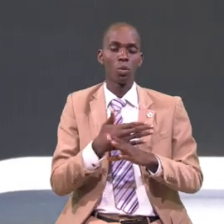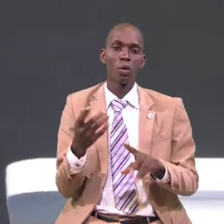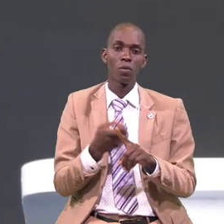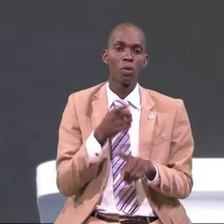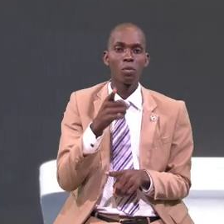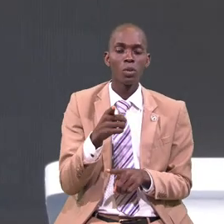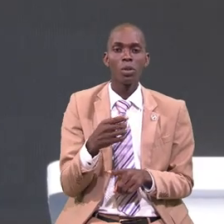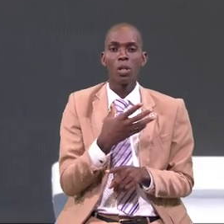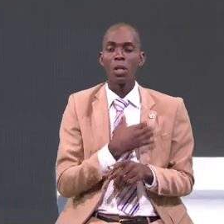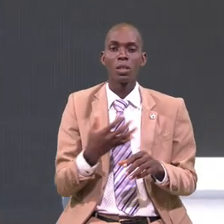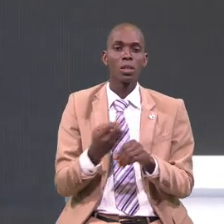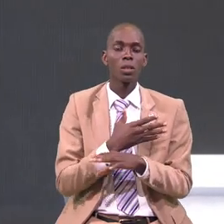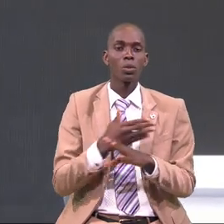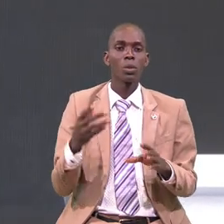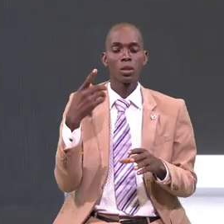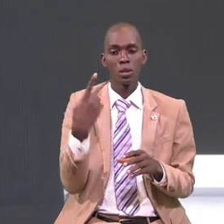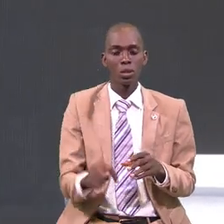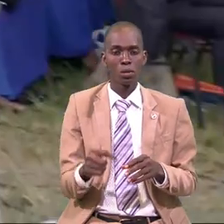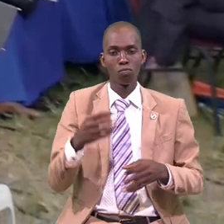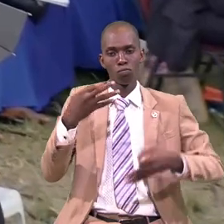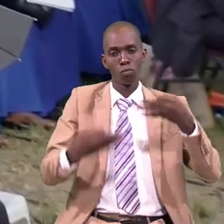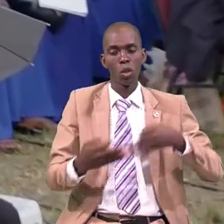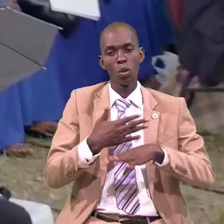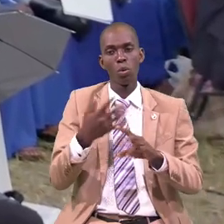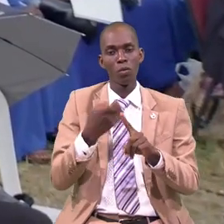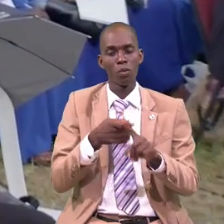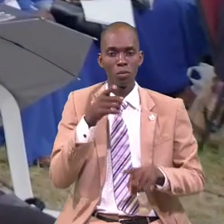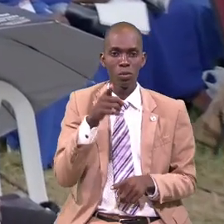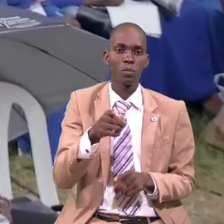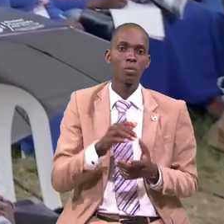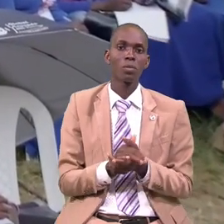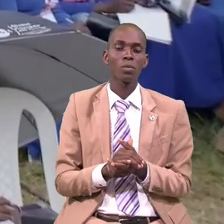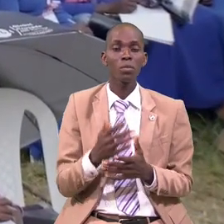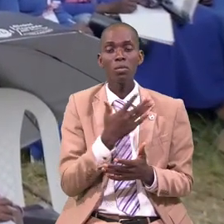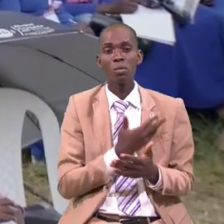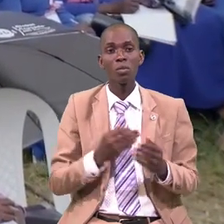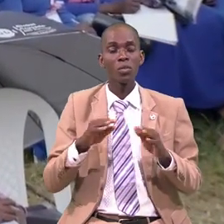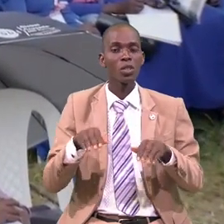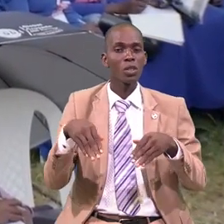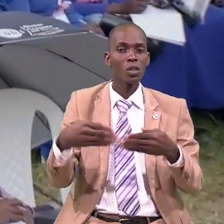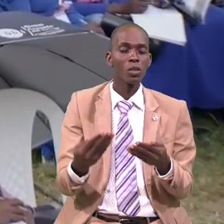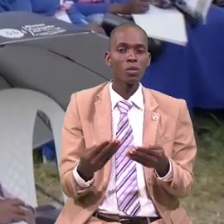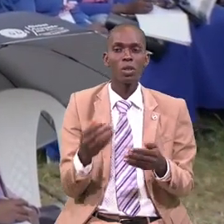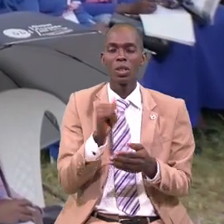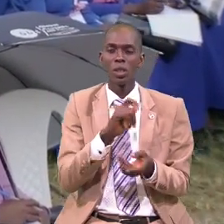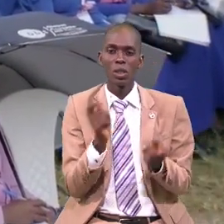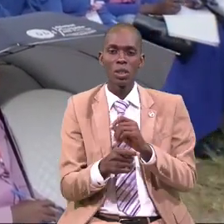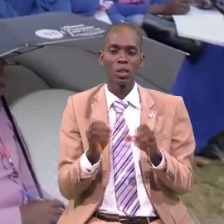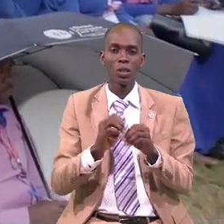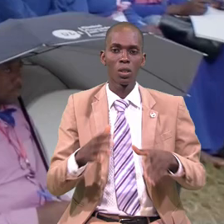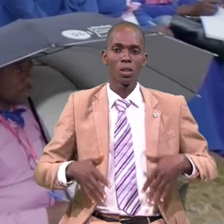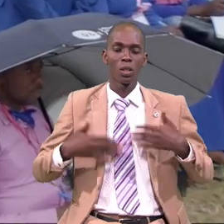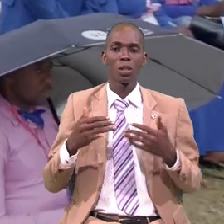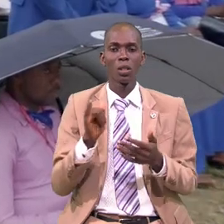the condemnation away from you and give you such a change in your life, transformation in